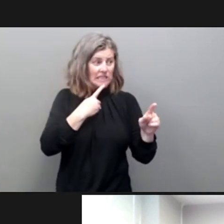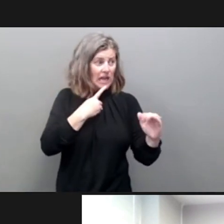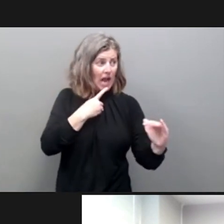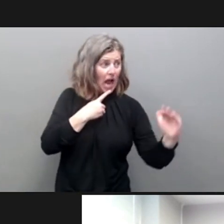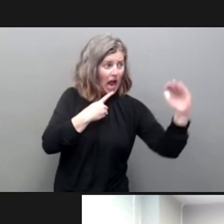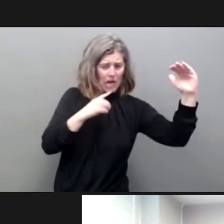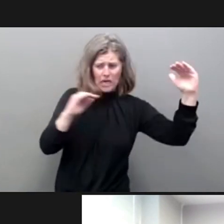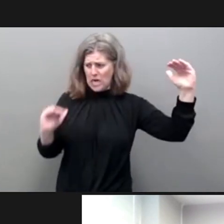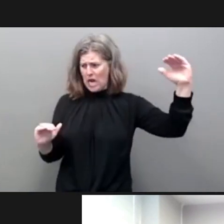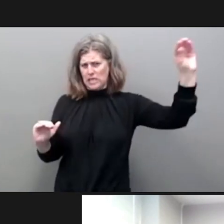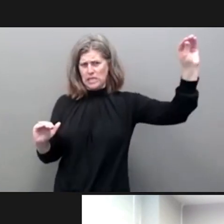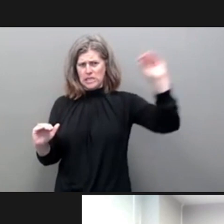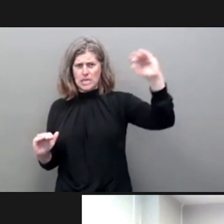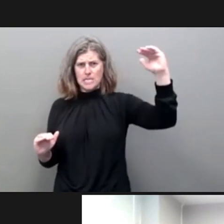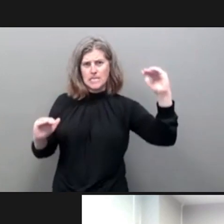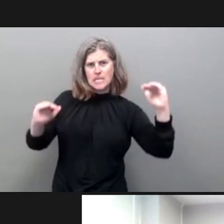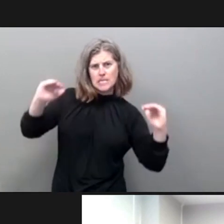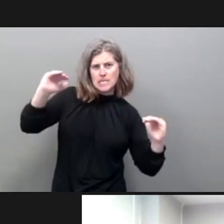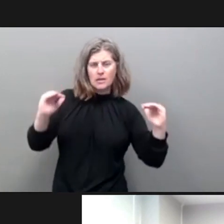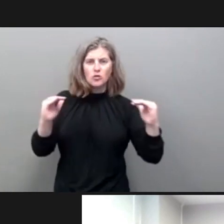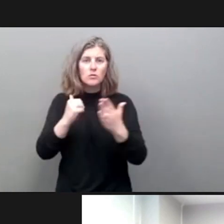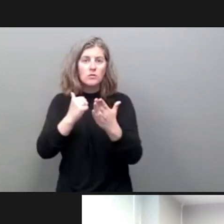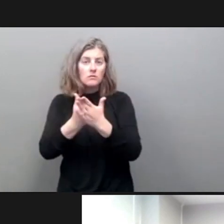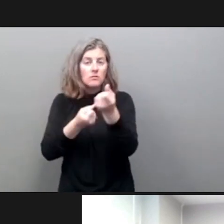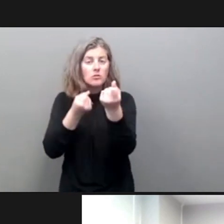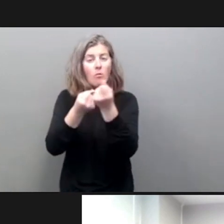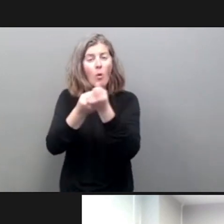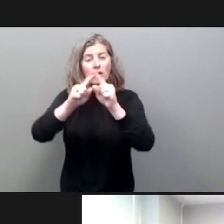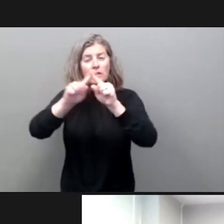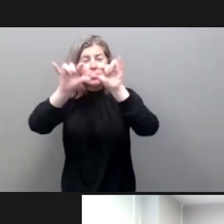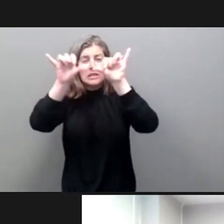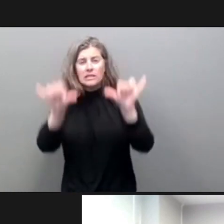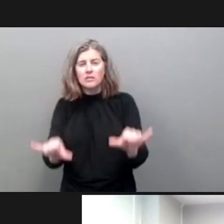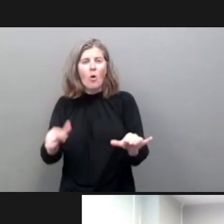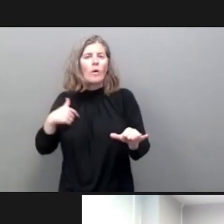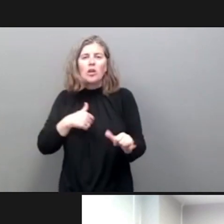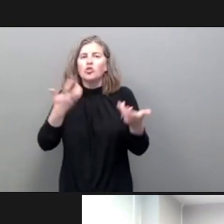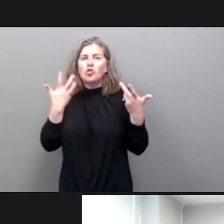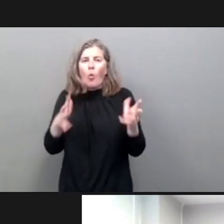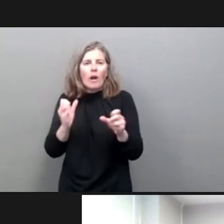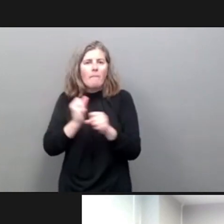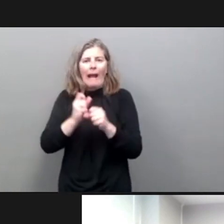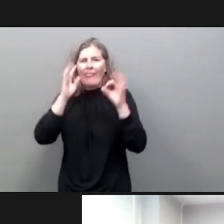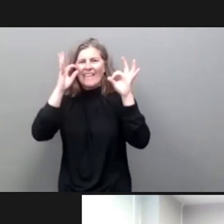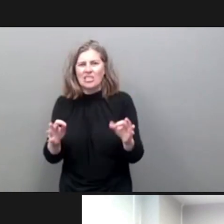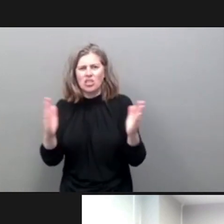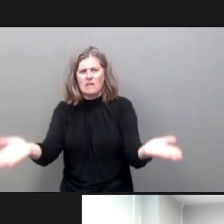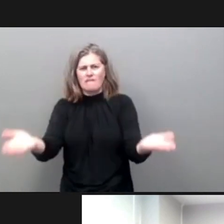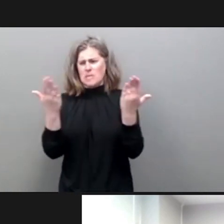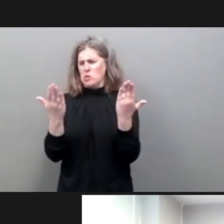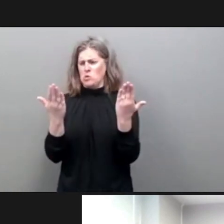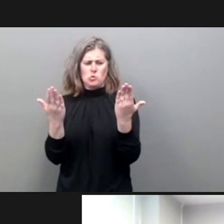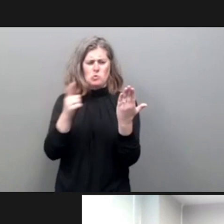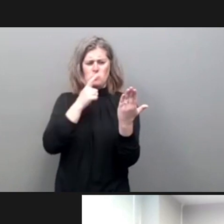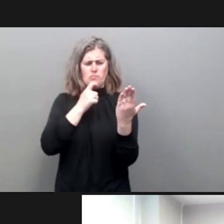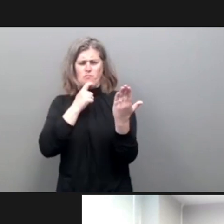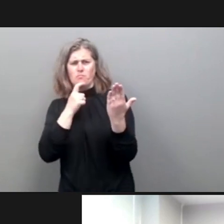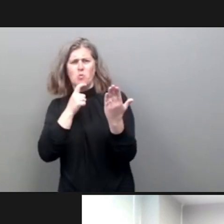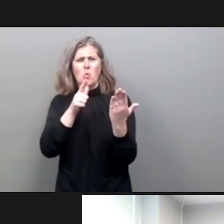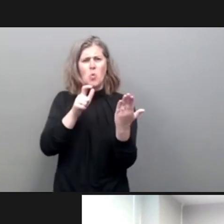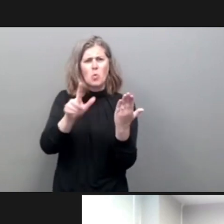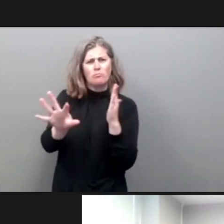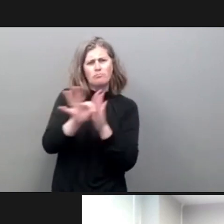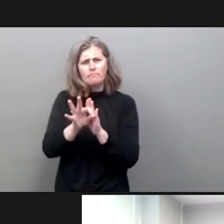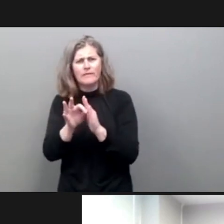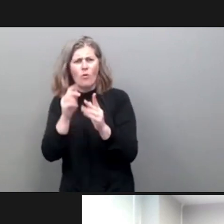we support all the different systems so we don't have to make those decisions. And I think that's one of the key